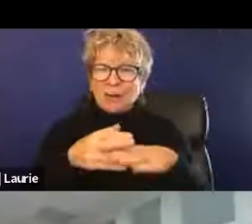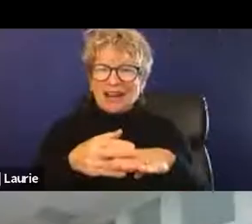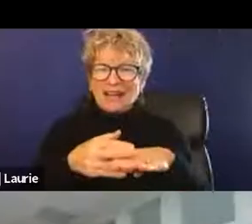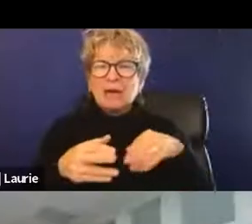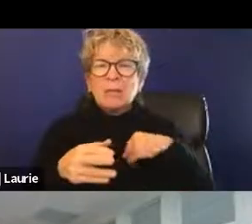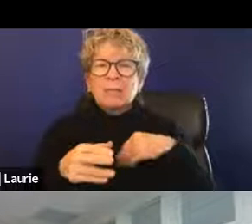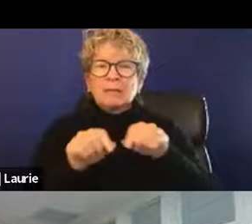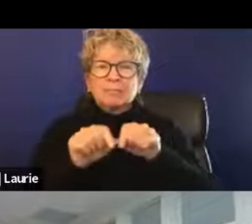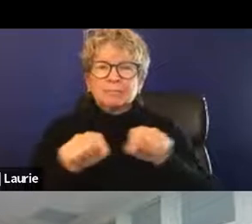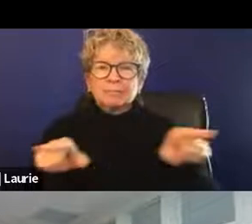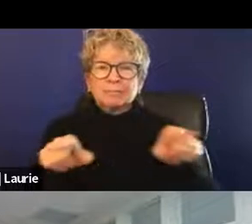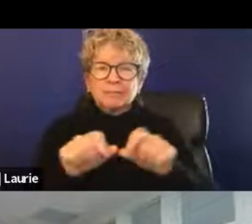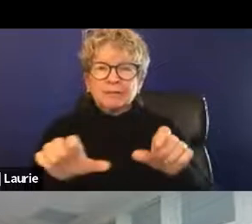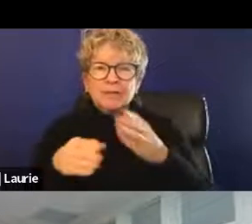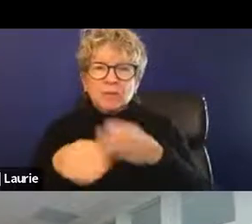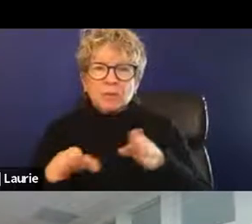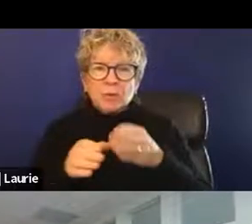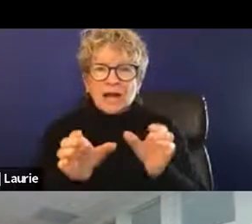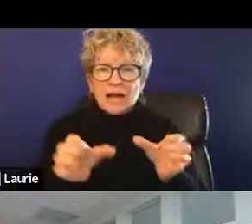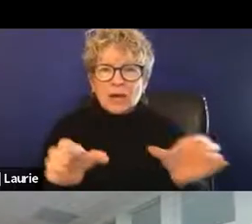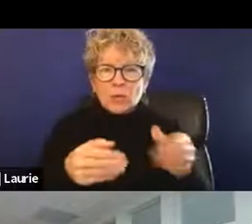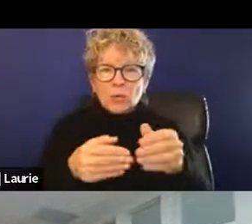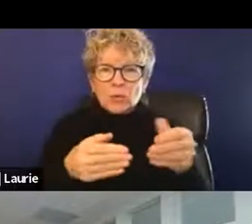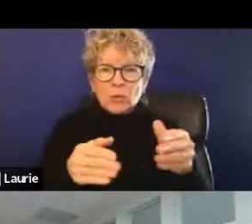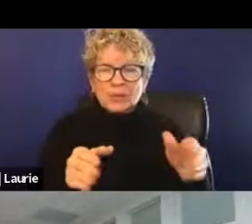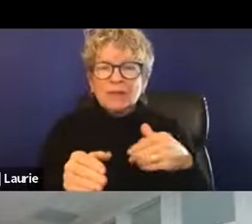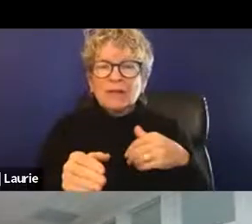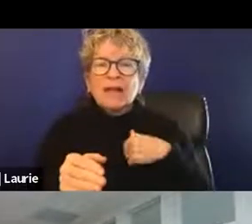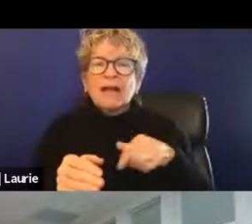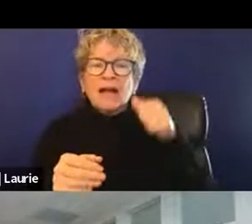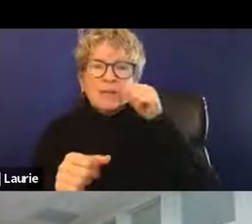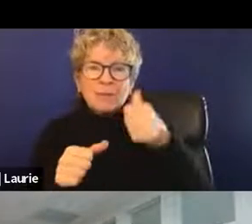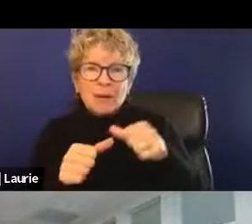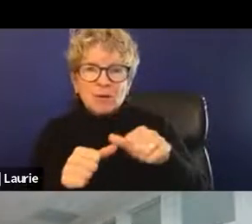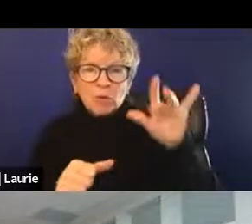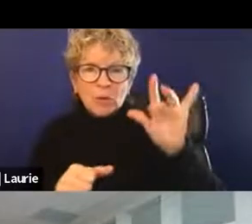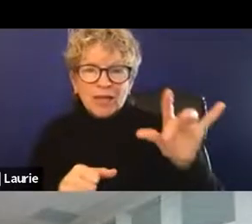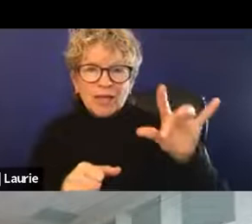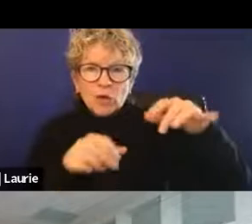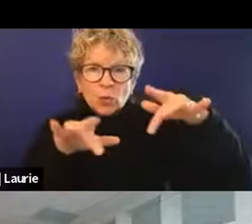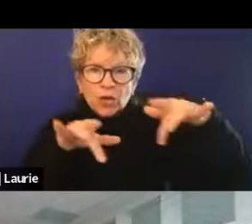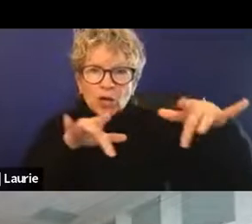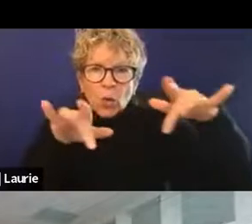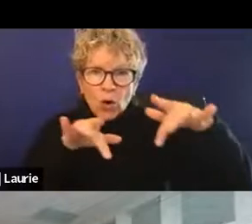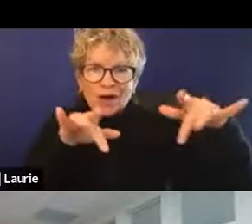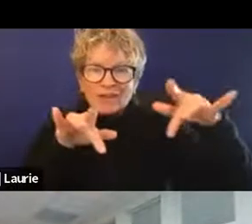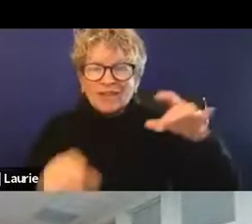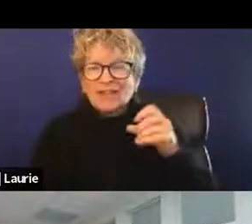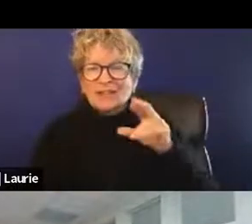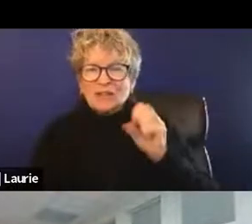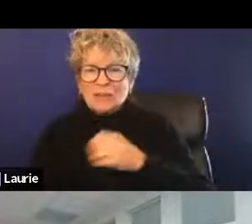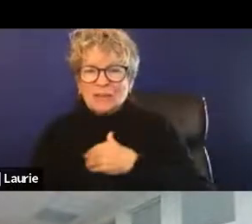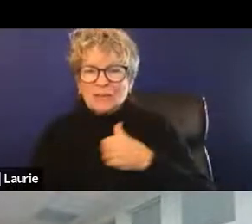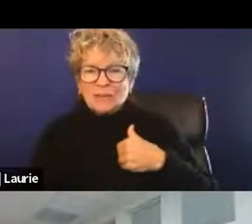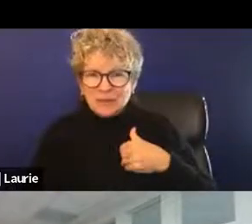Facilitators, I want to remind you to hit record as soon as you get into your rooms. And CRIS committee members, if you could help us out and just remind us